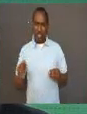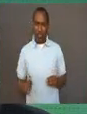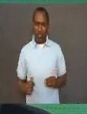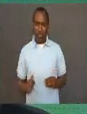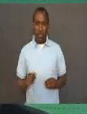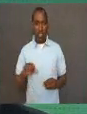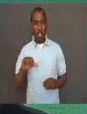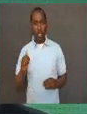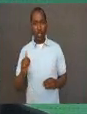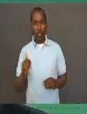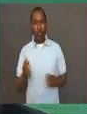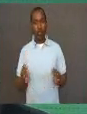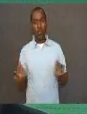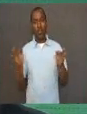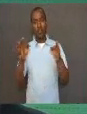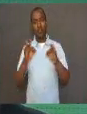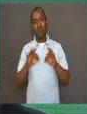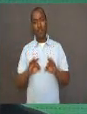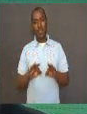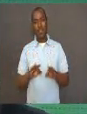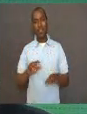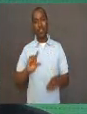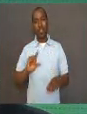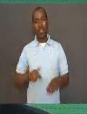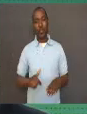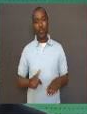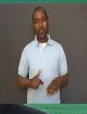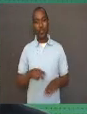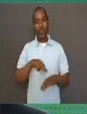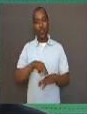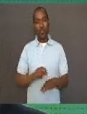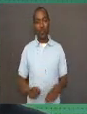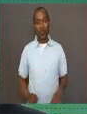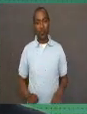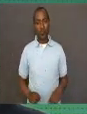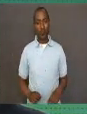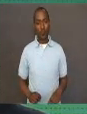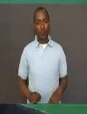are necessary for living things to survive.